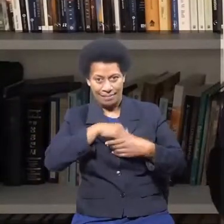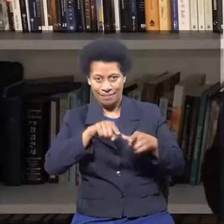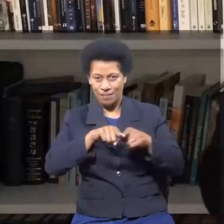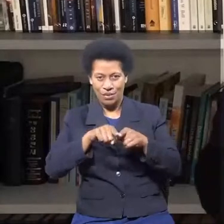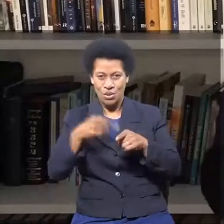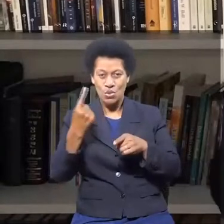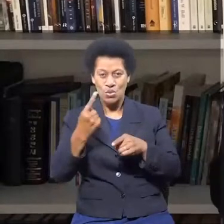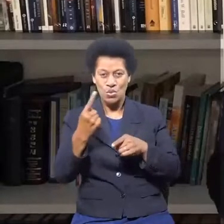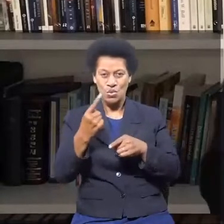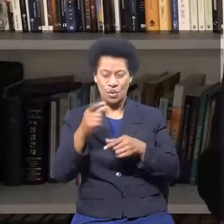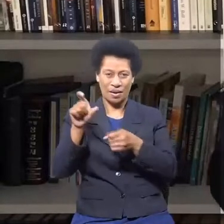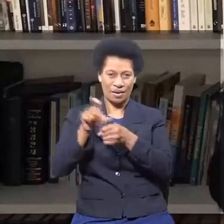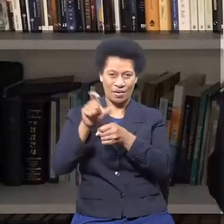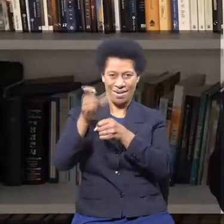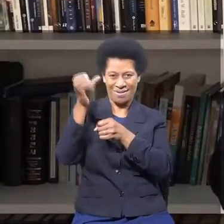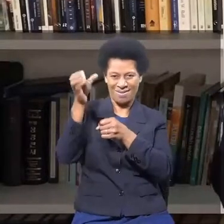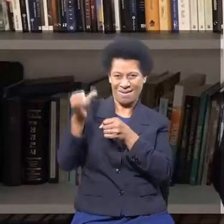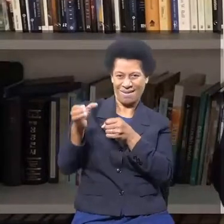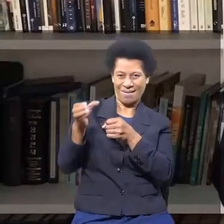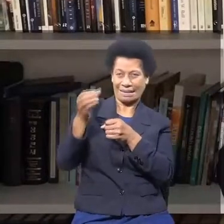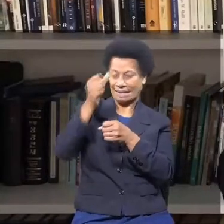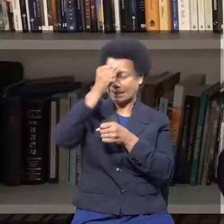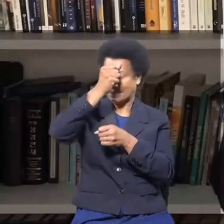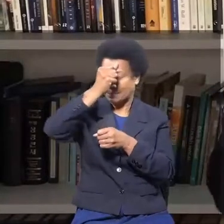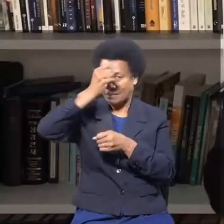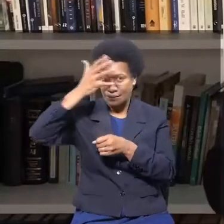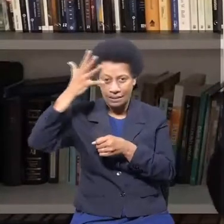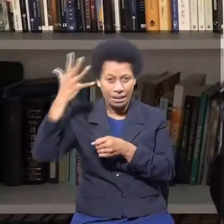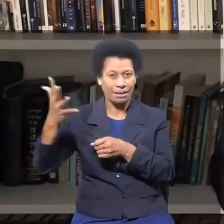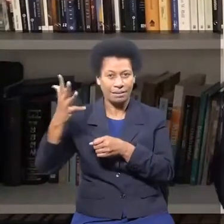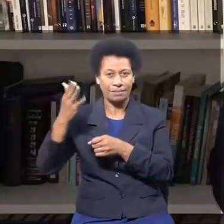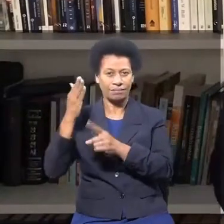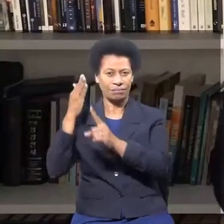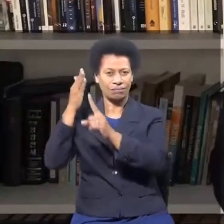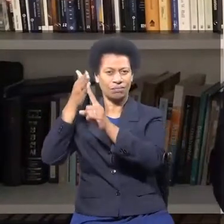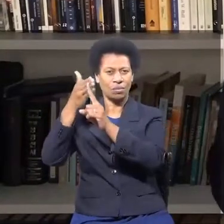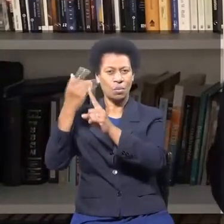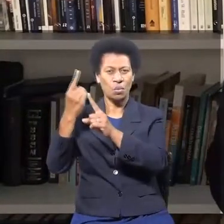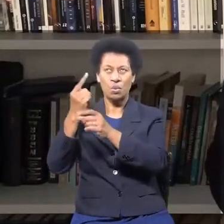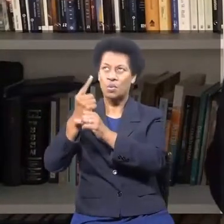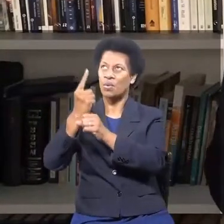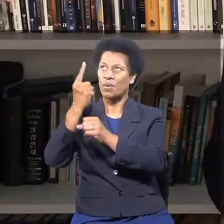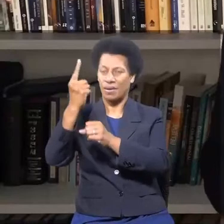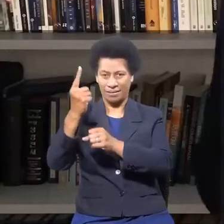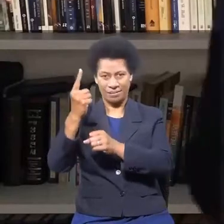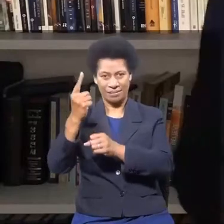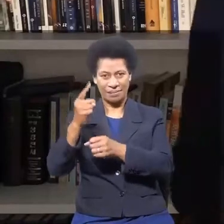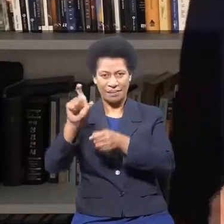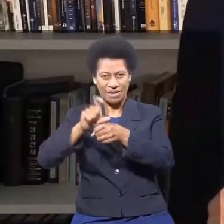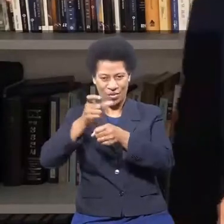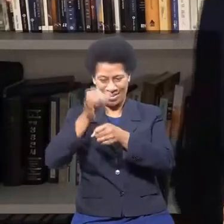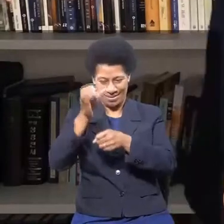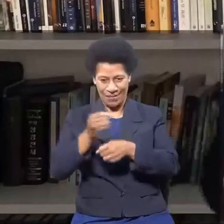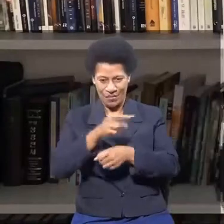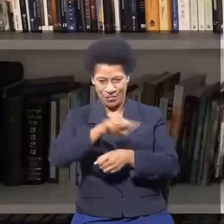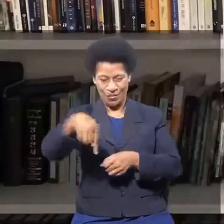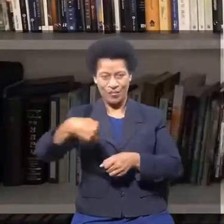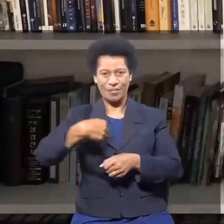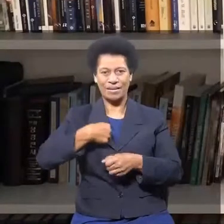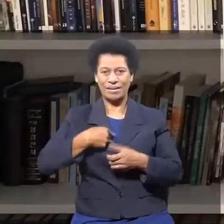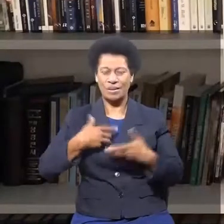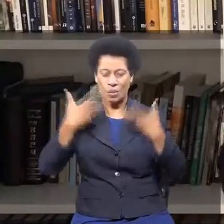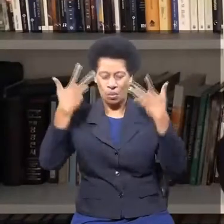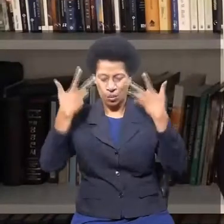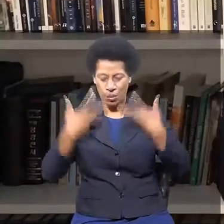points to an intelligent designer, points to God himself. Not only this, there is a